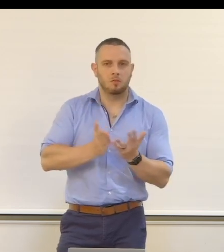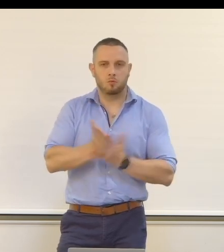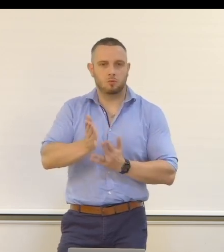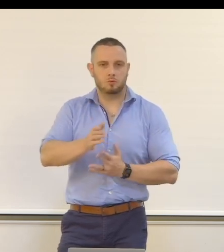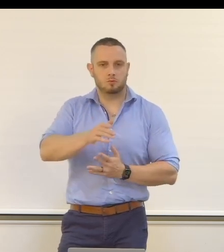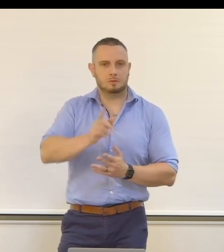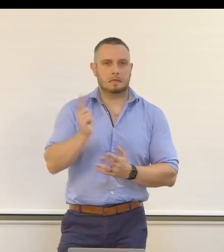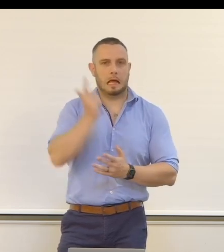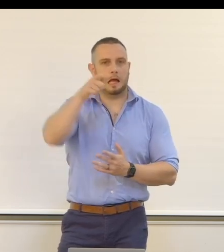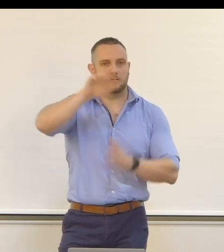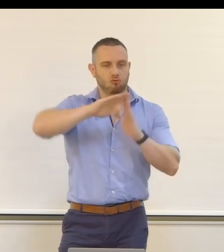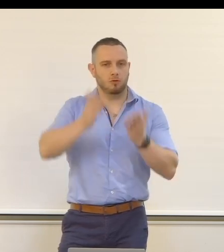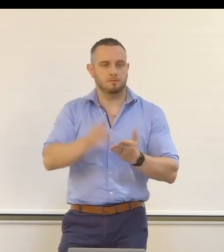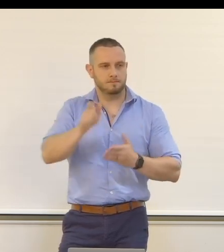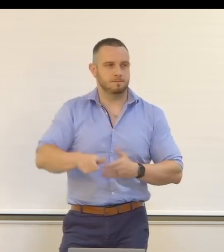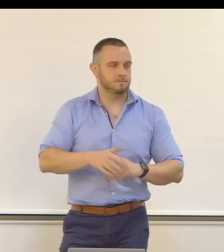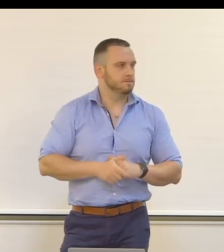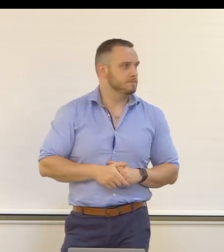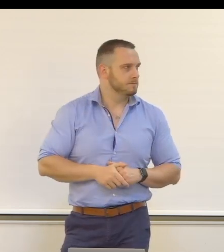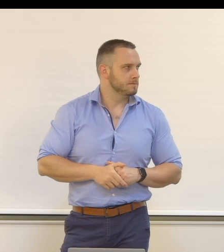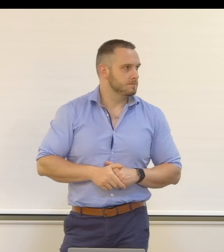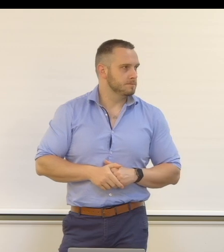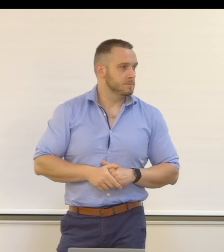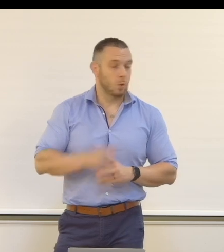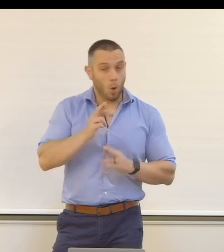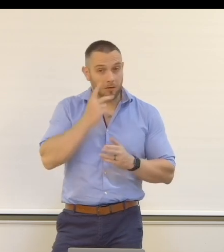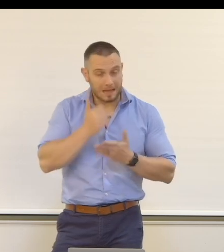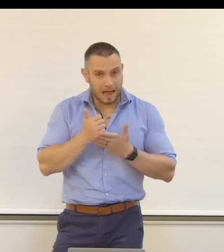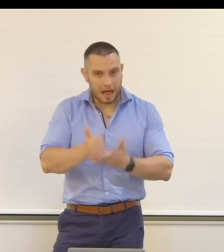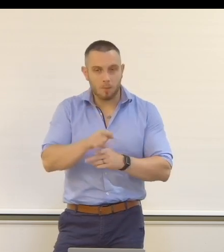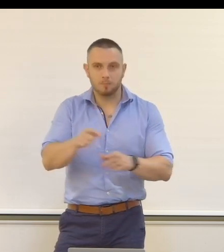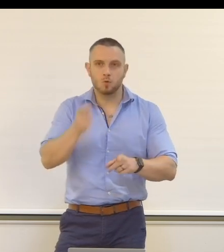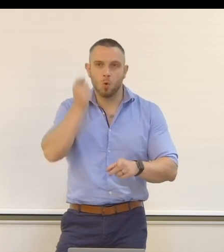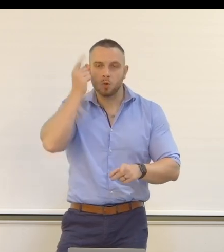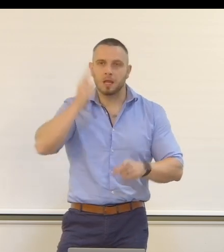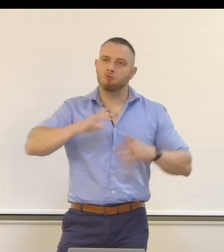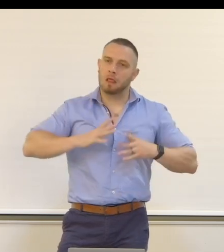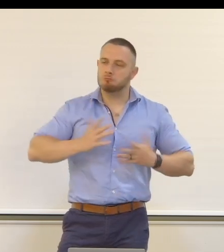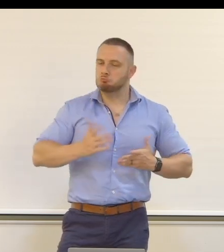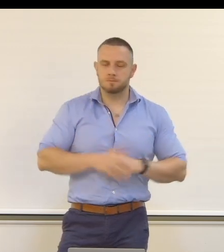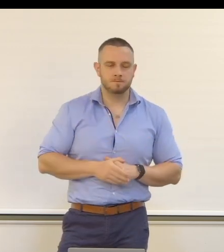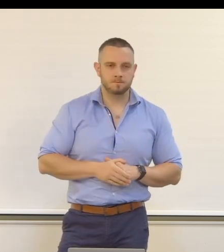that hopefully help design better devices. But